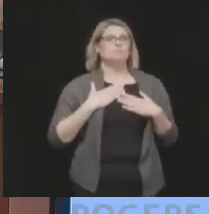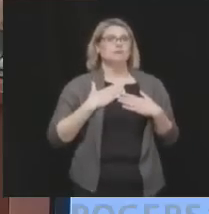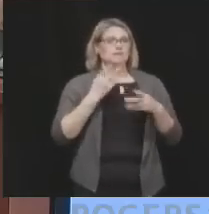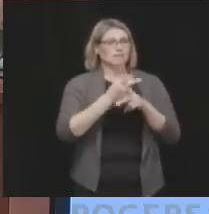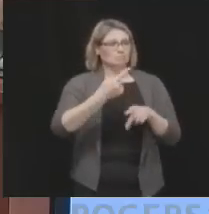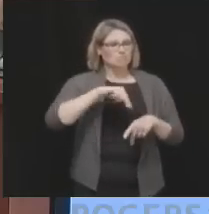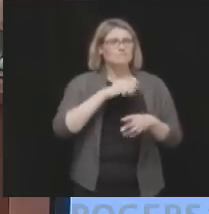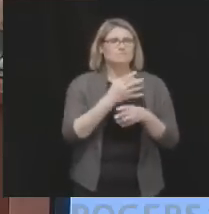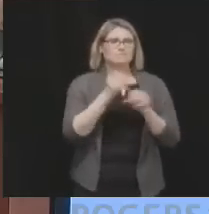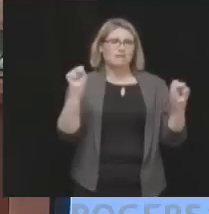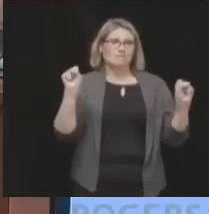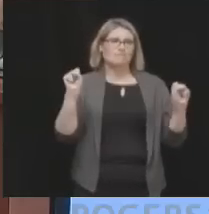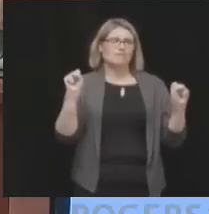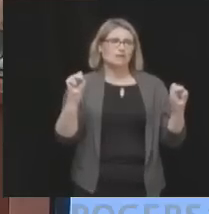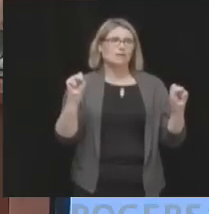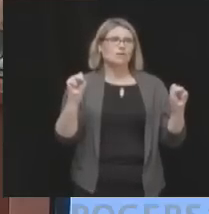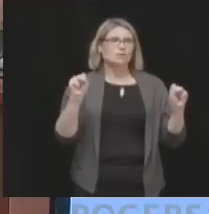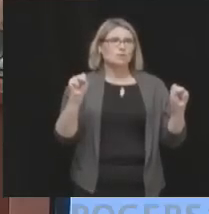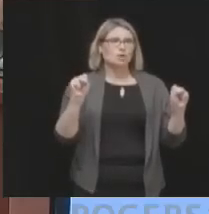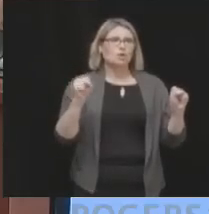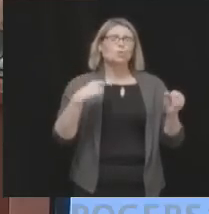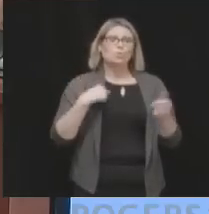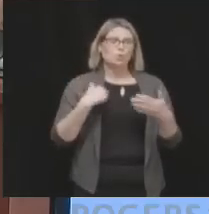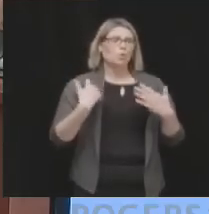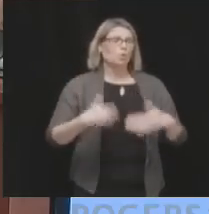am convinced,